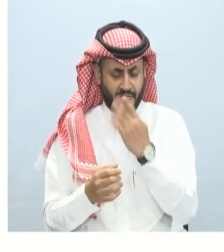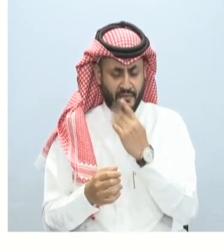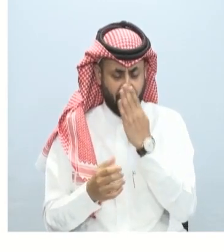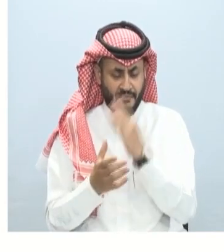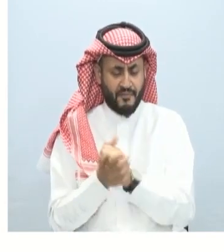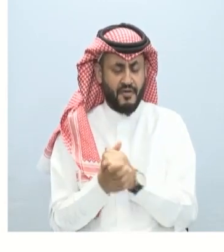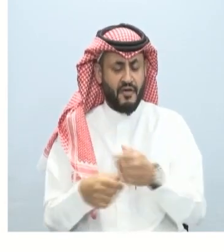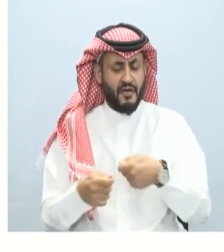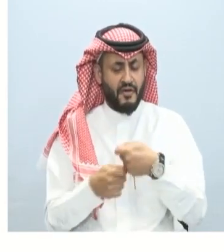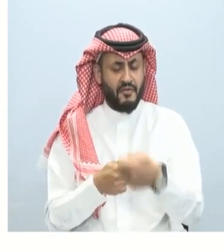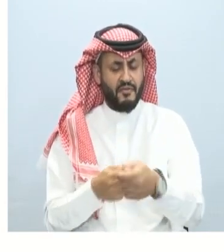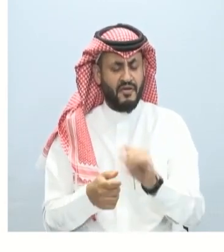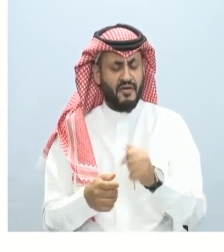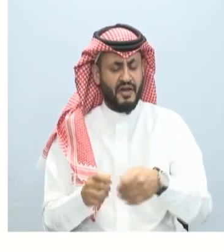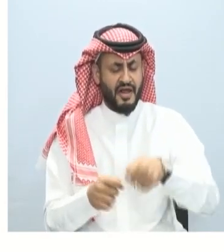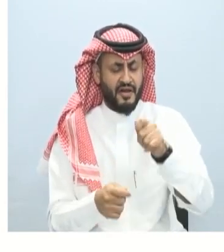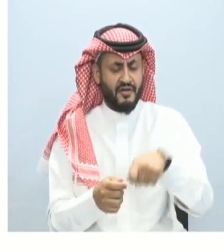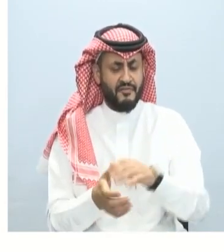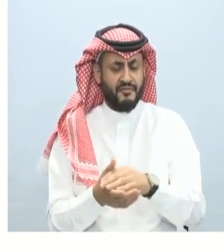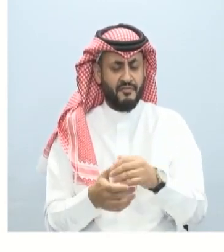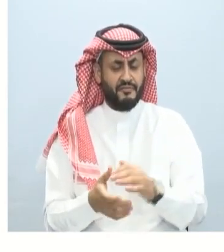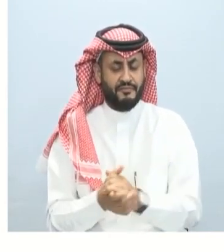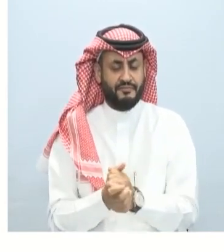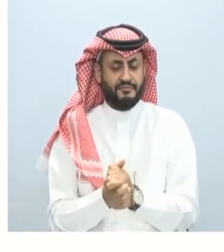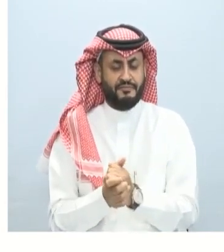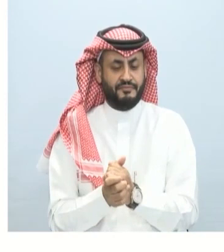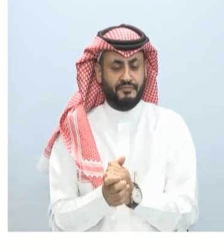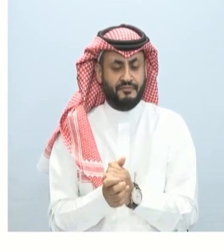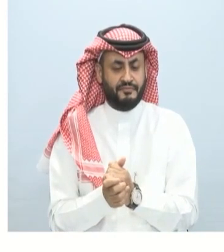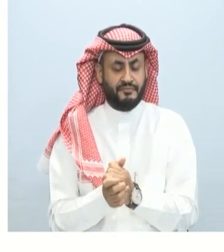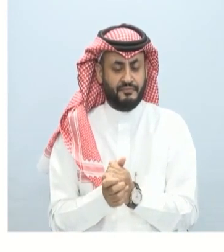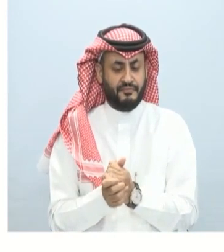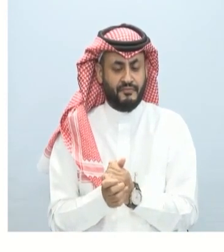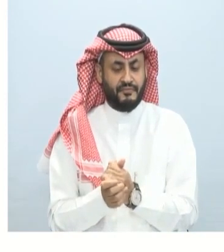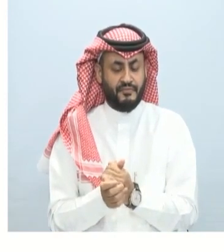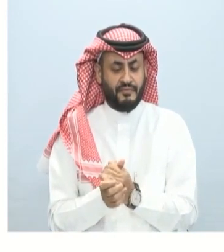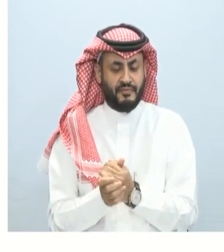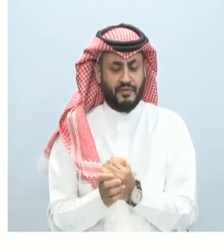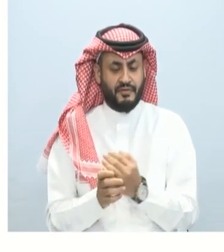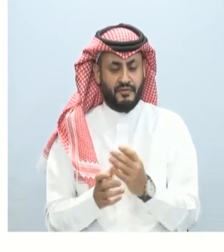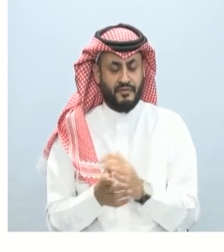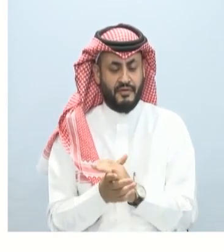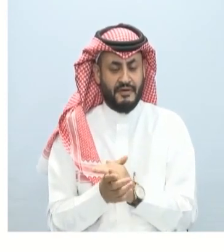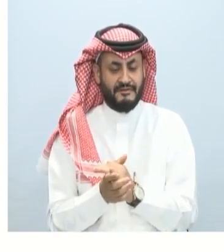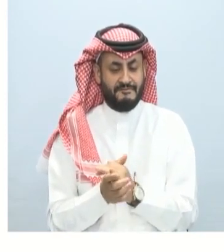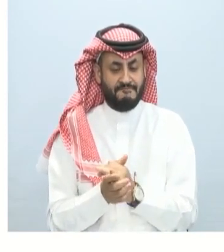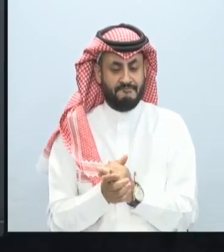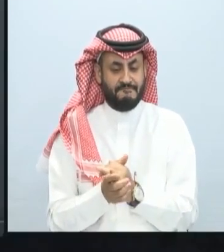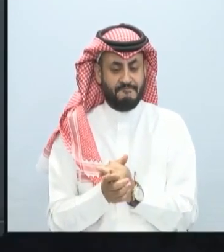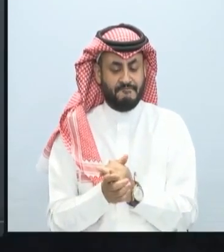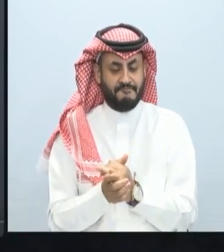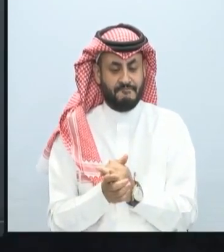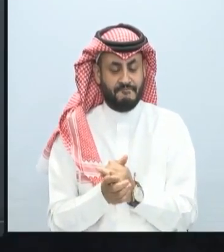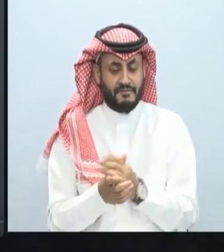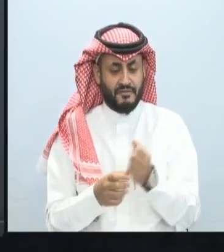credit for anything. Now, we are going to apply using one of the words that we have here in the grammar that we took in Unit